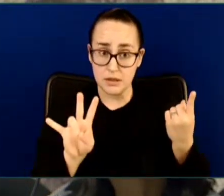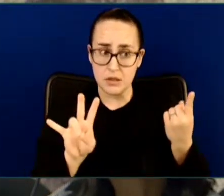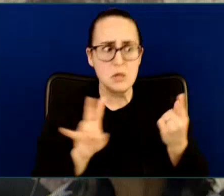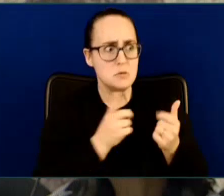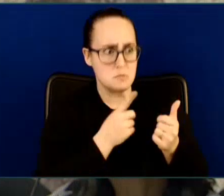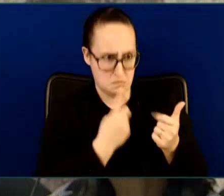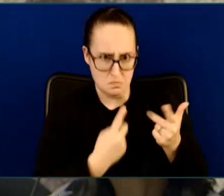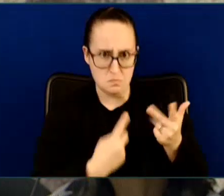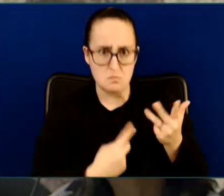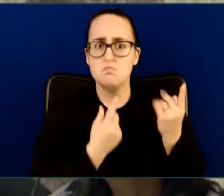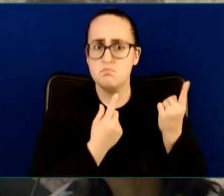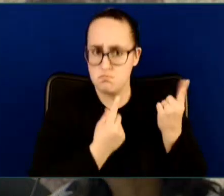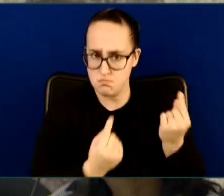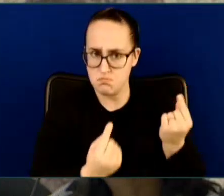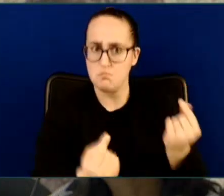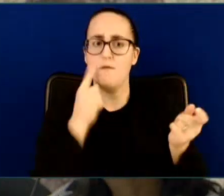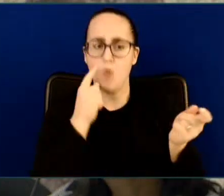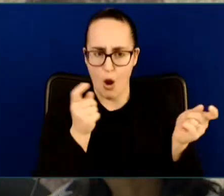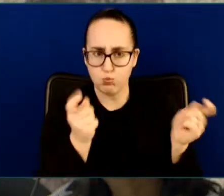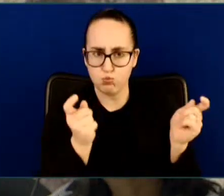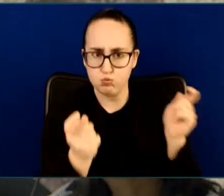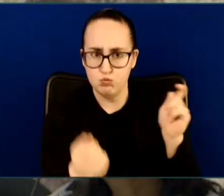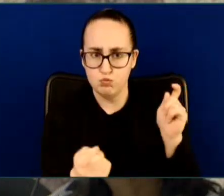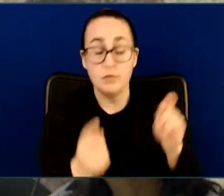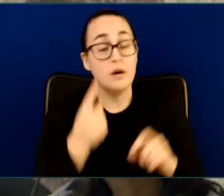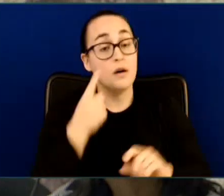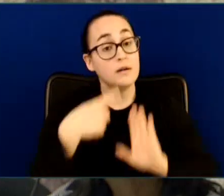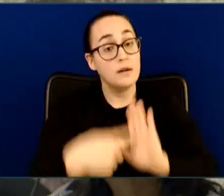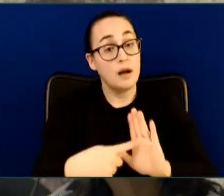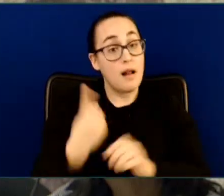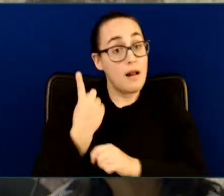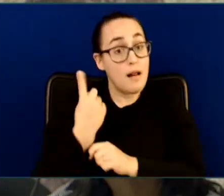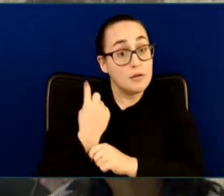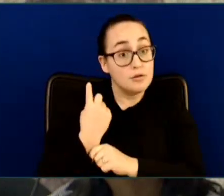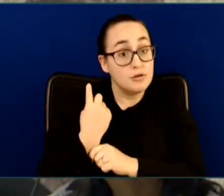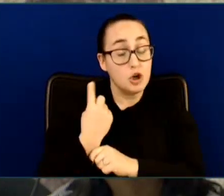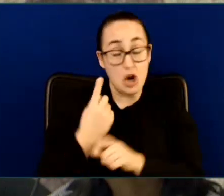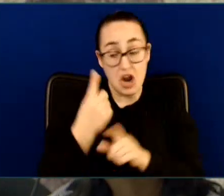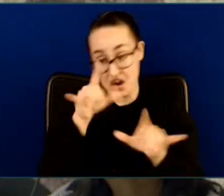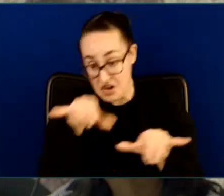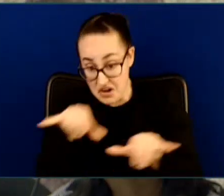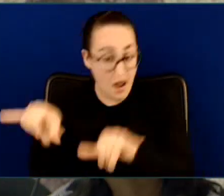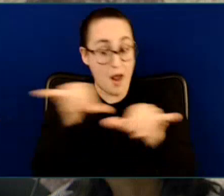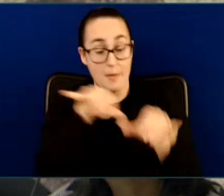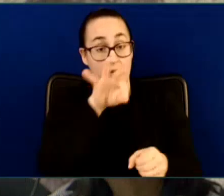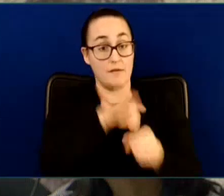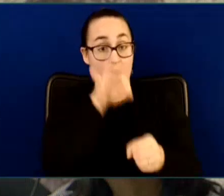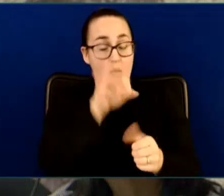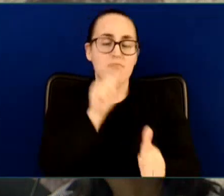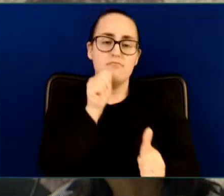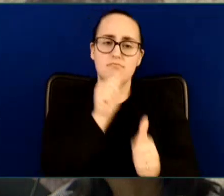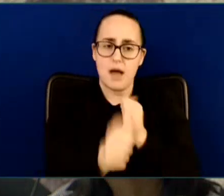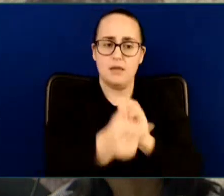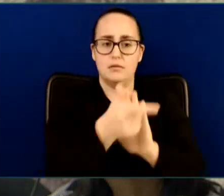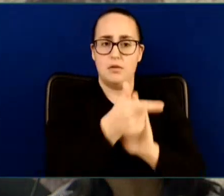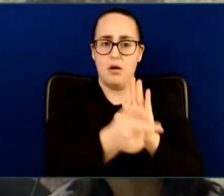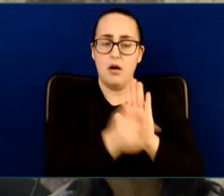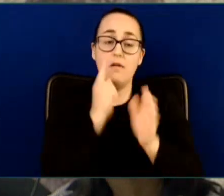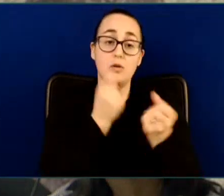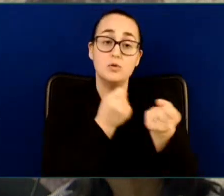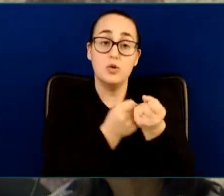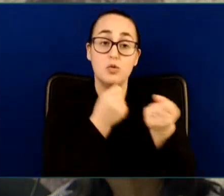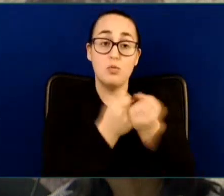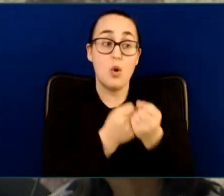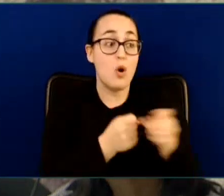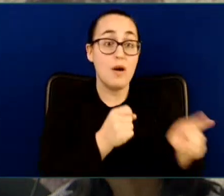example, unanimously last year, we passed historic legislation to support Indigenous nations exercising their inherent